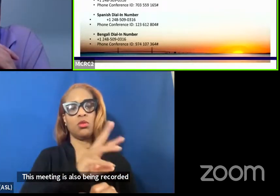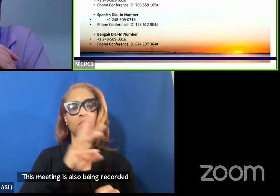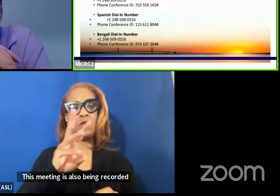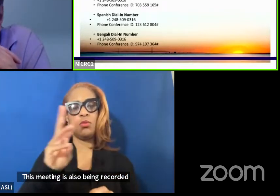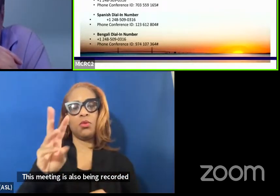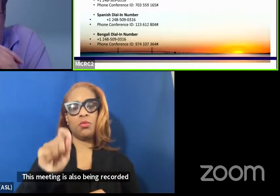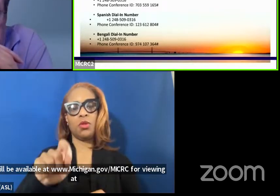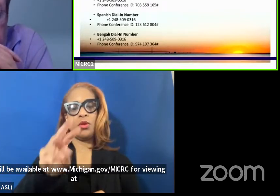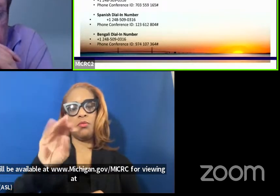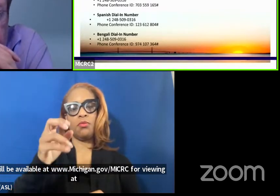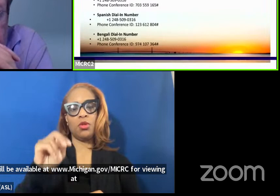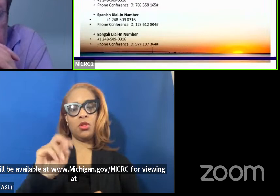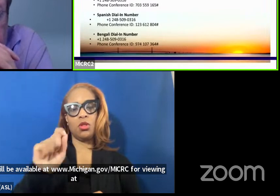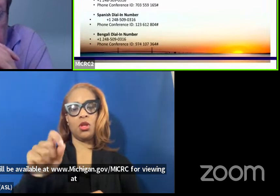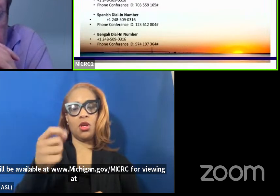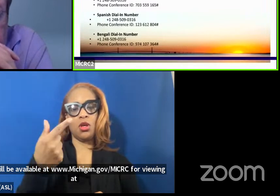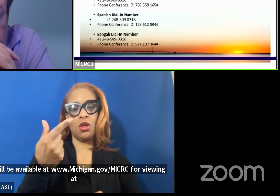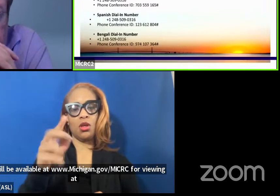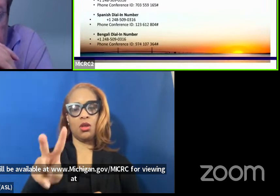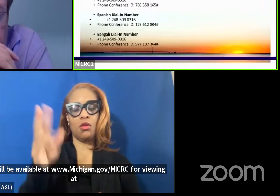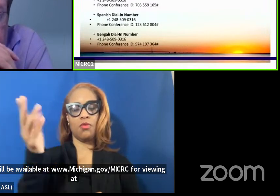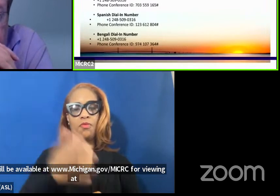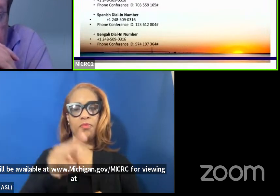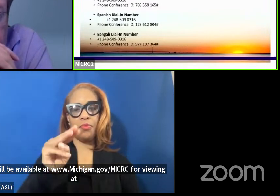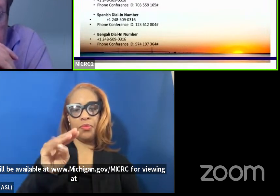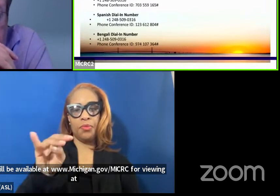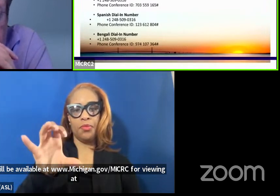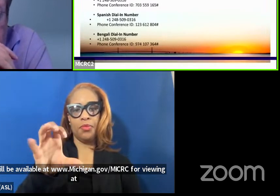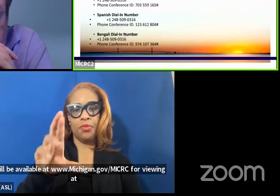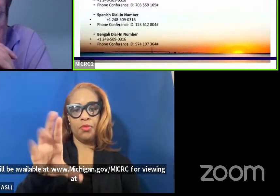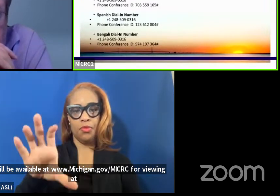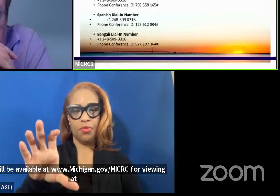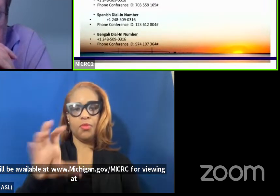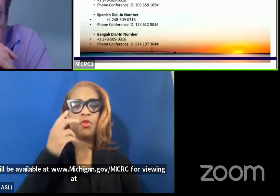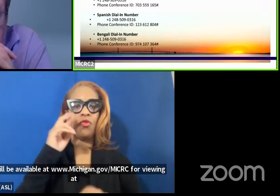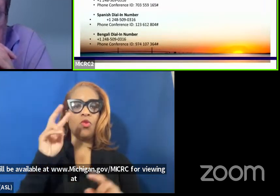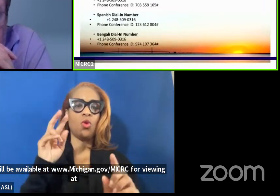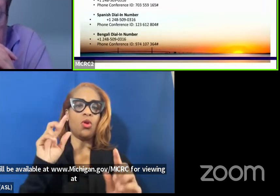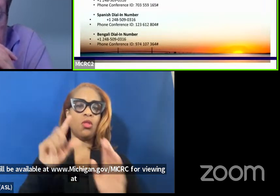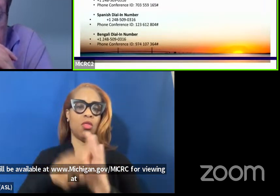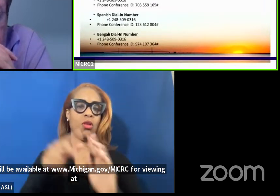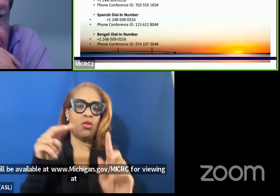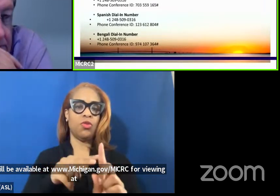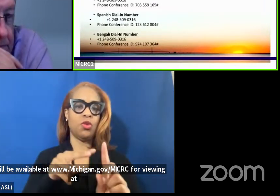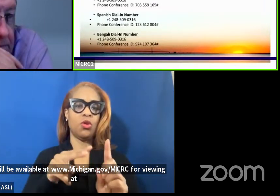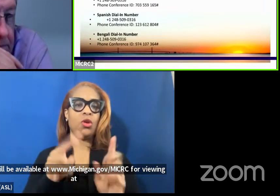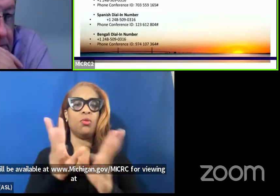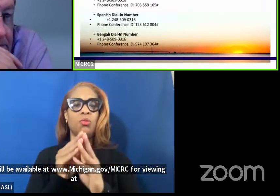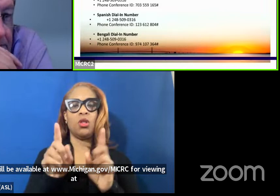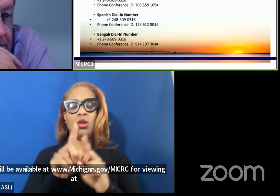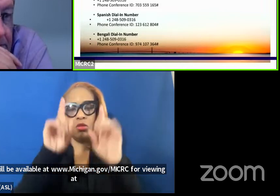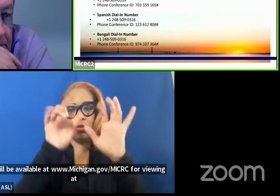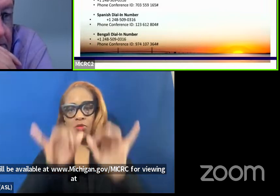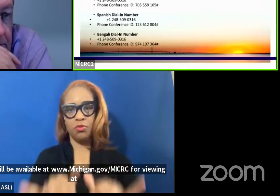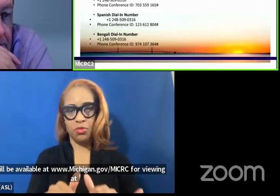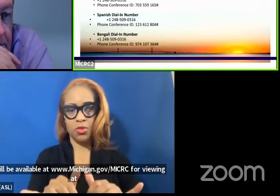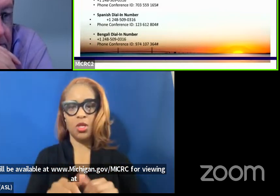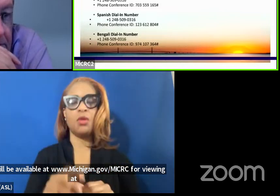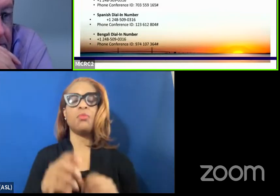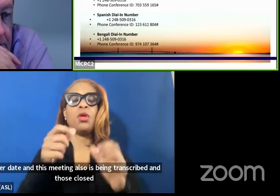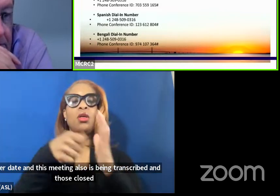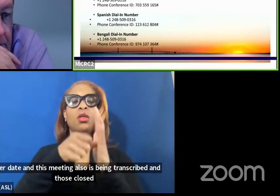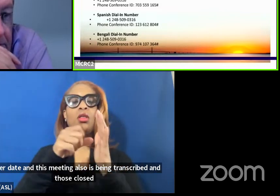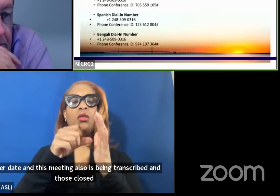micrc forward slash micrc for viewing at a later date this meeting is also being transcribed and those closed caption transcripts will be made